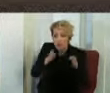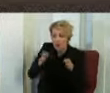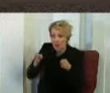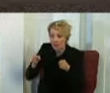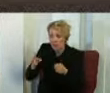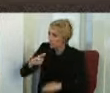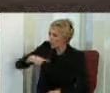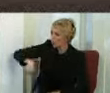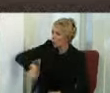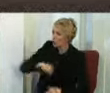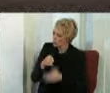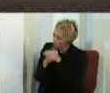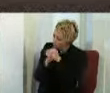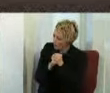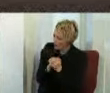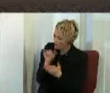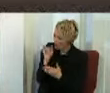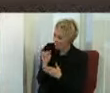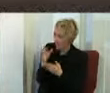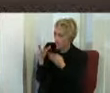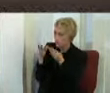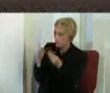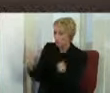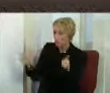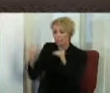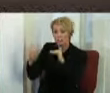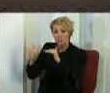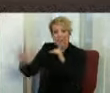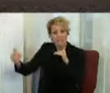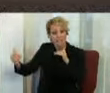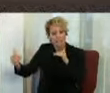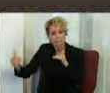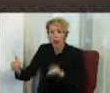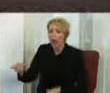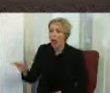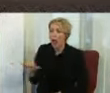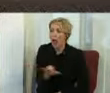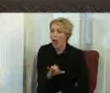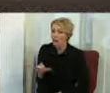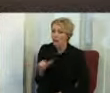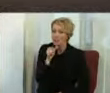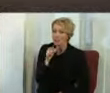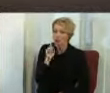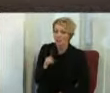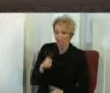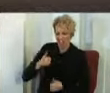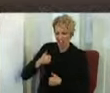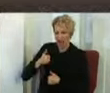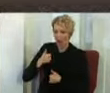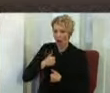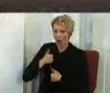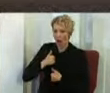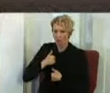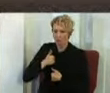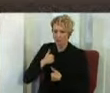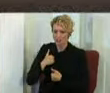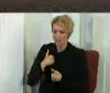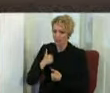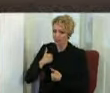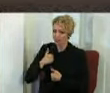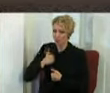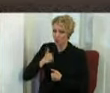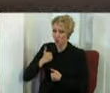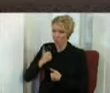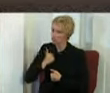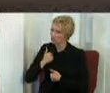justice. At the same time, may we pray ultimately that we would not need armed forces anywhere in the world, so